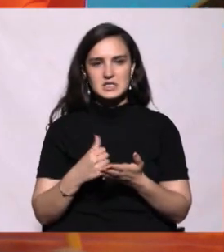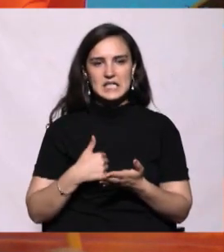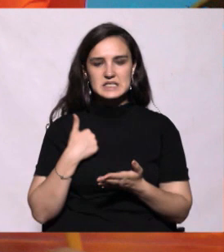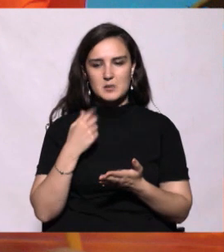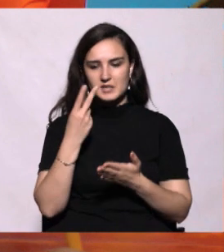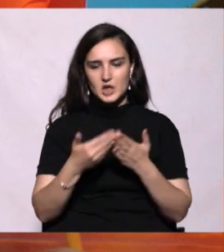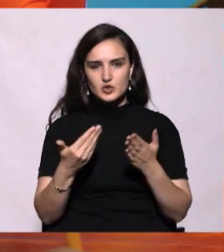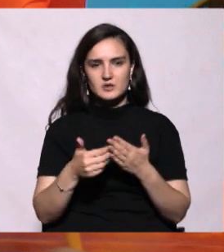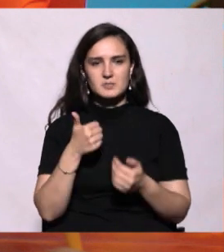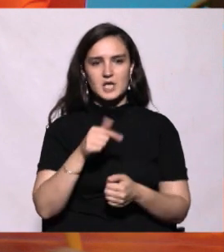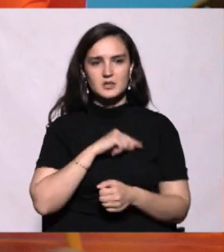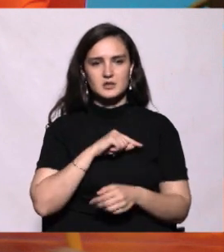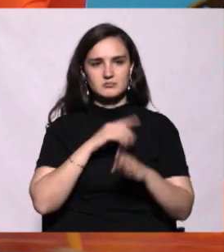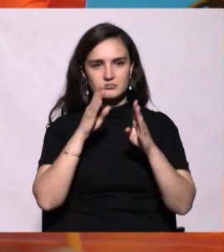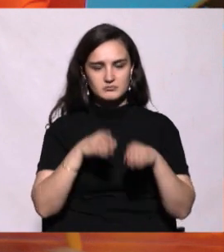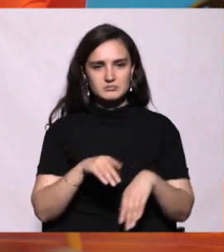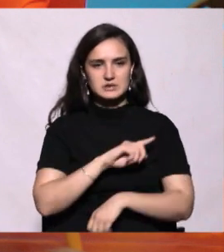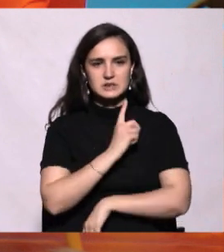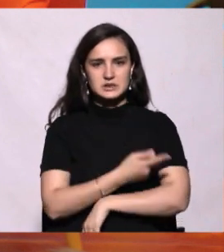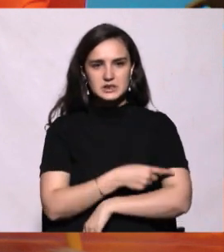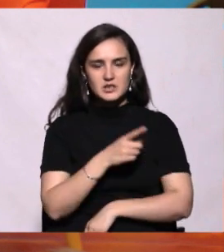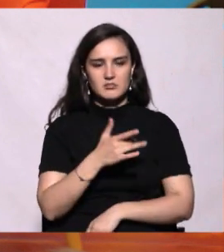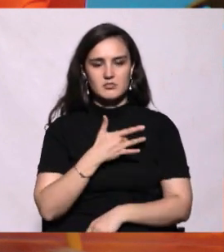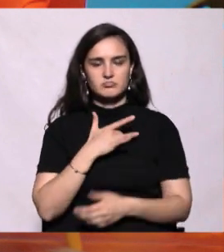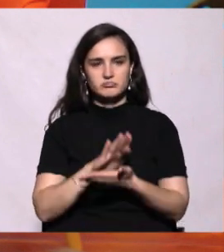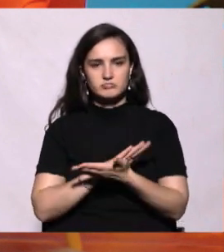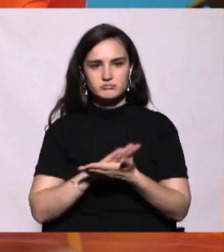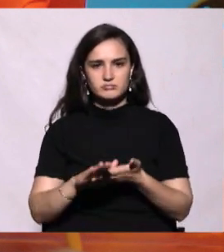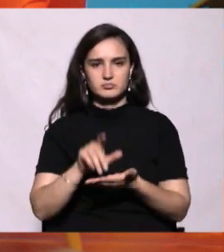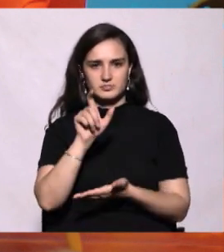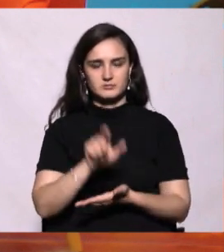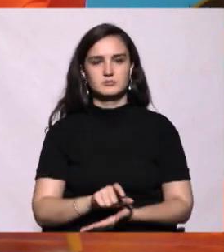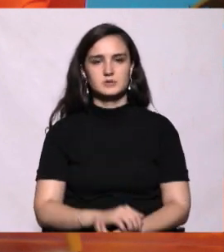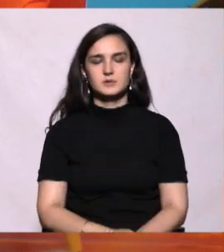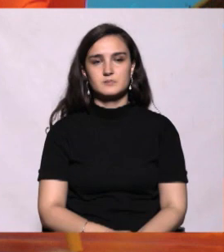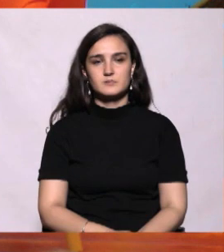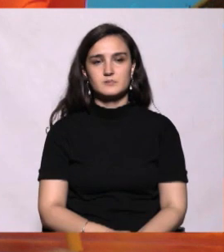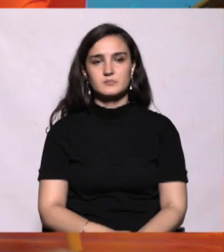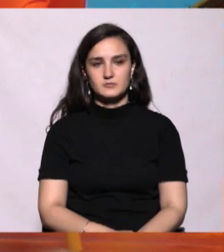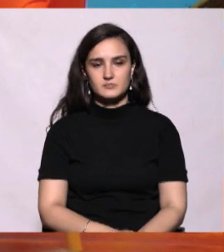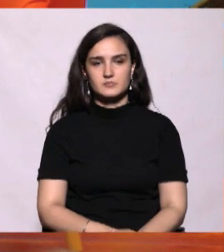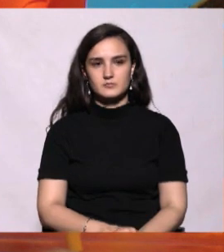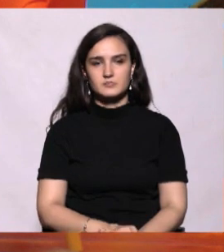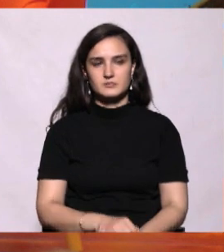through good characteristics, strong, purity of heart, purity of character. He follows the knight's code of